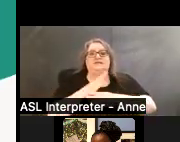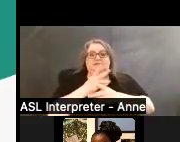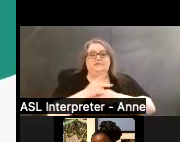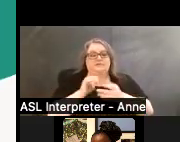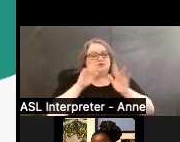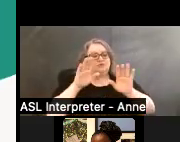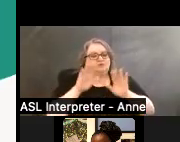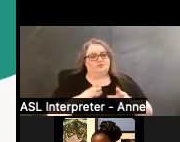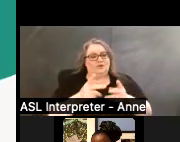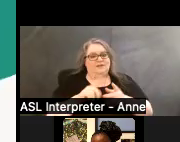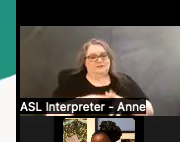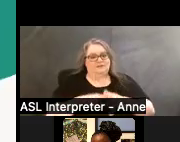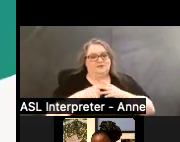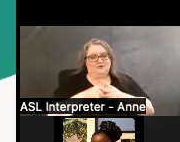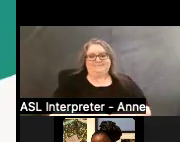place.